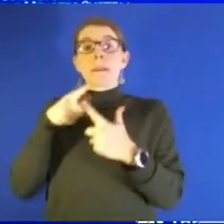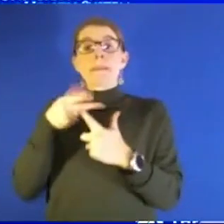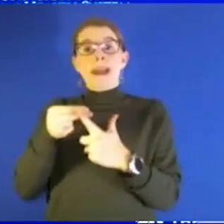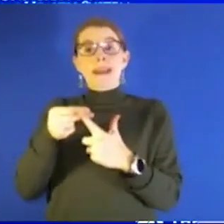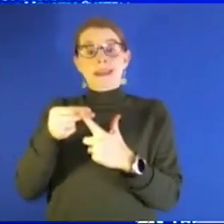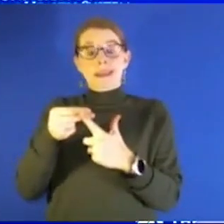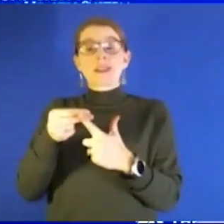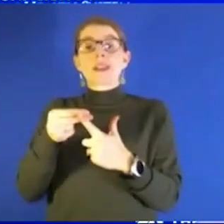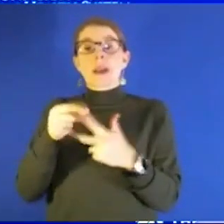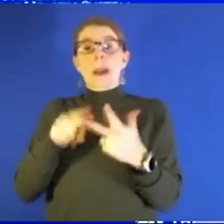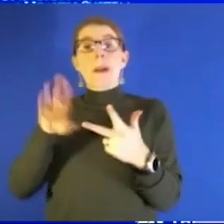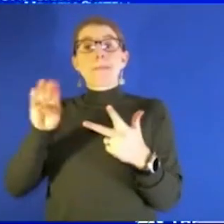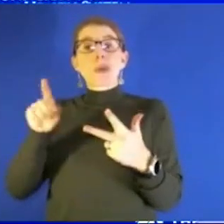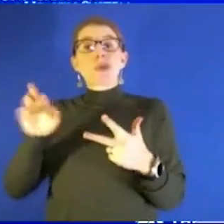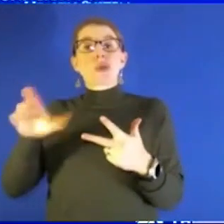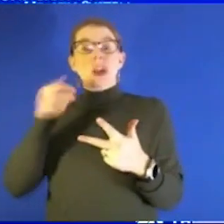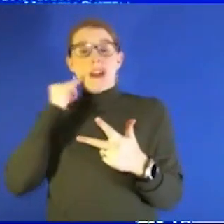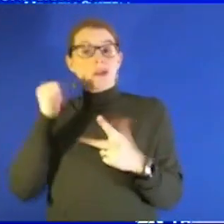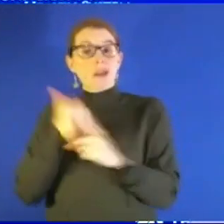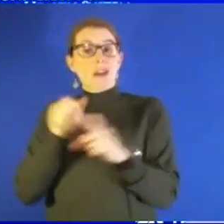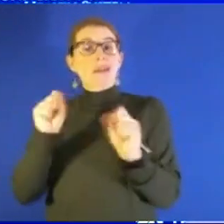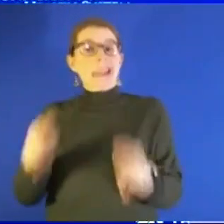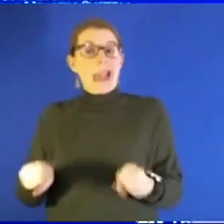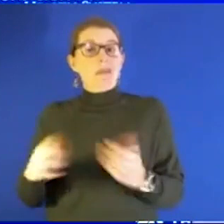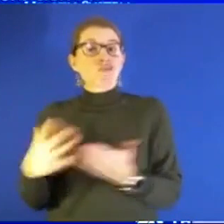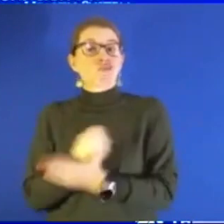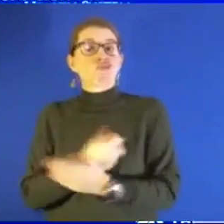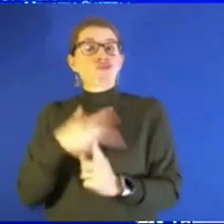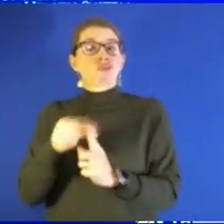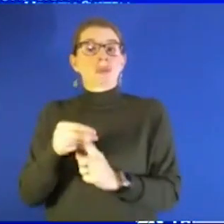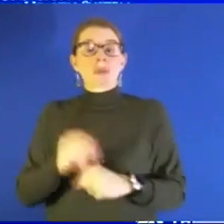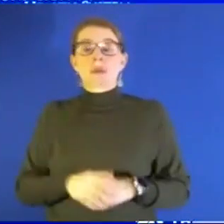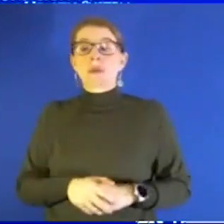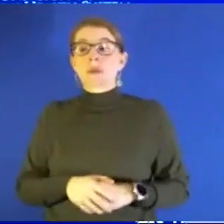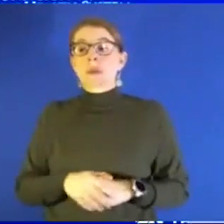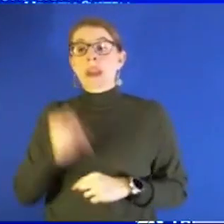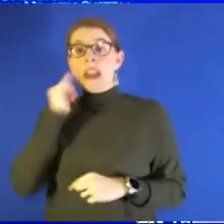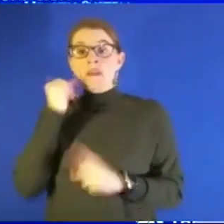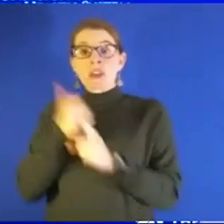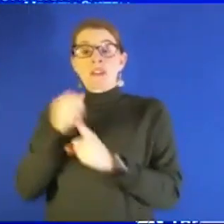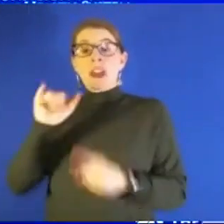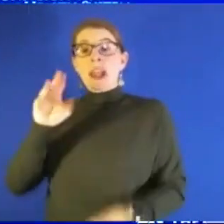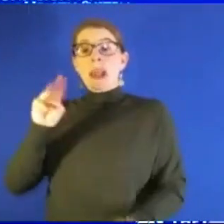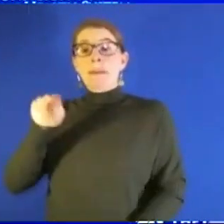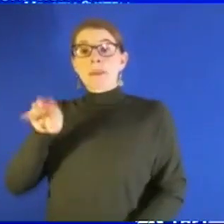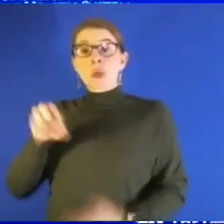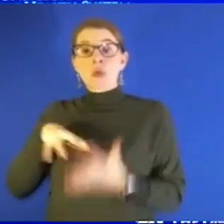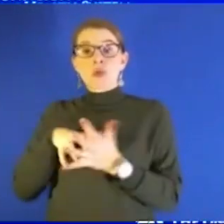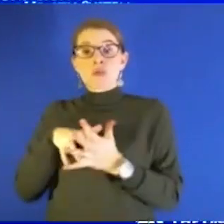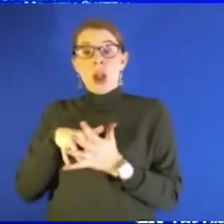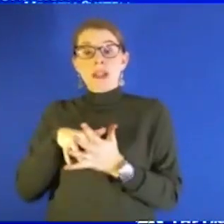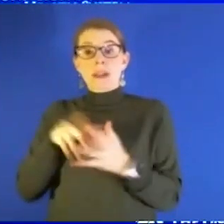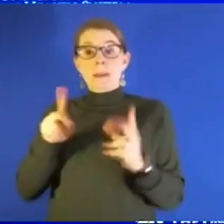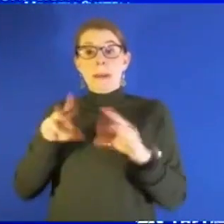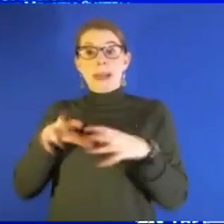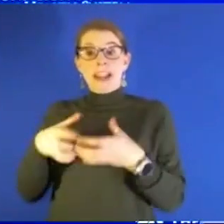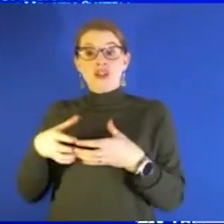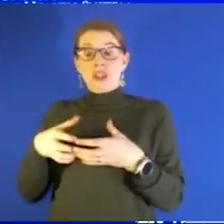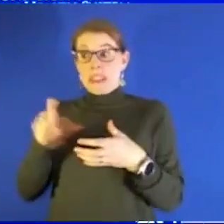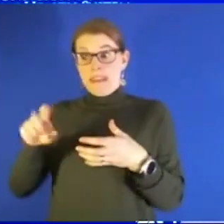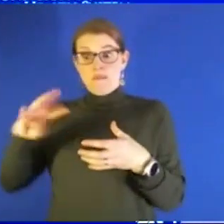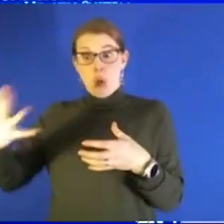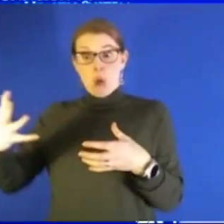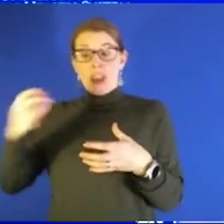booster if you are eligible for that booster. If you are that immune suppressed population, do you need that fourth dose? If you are eligible, get that fourth